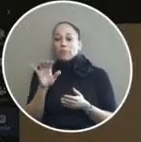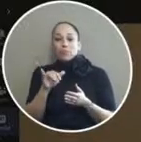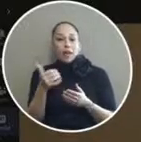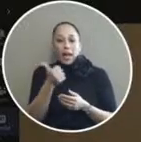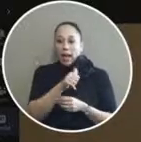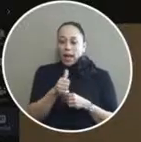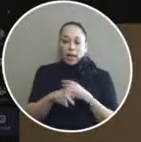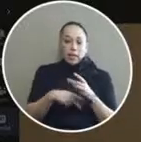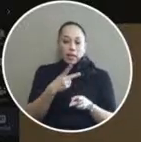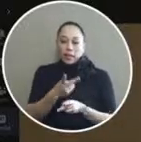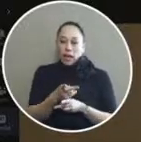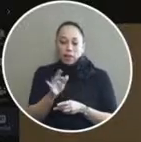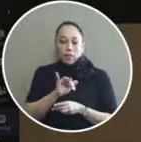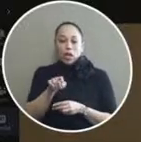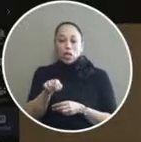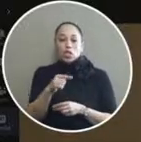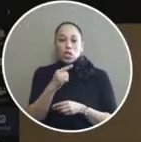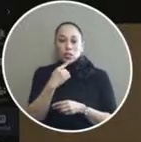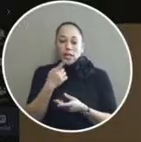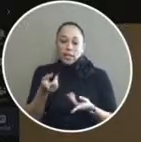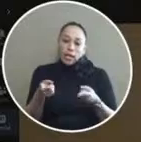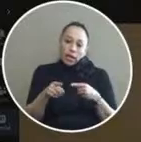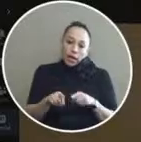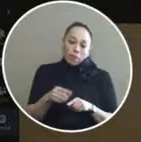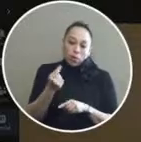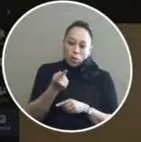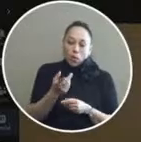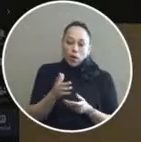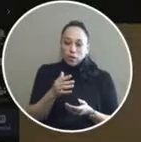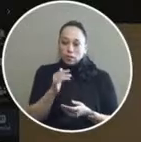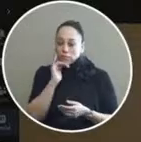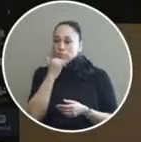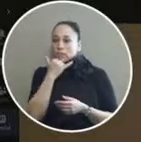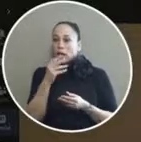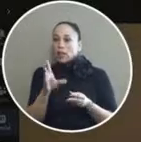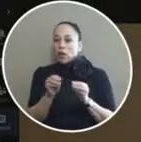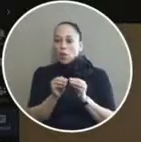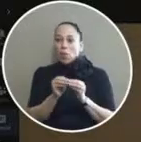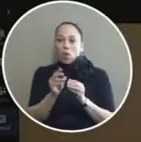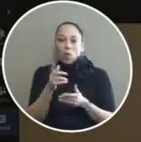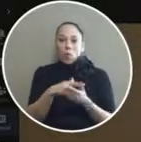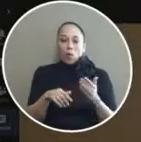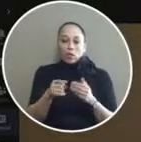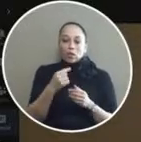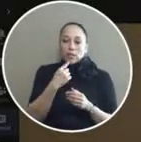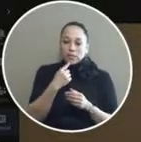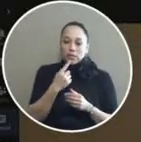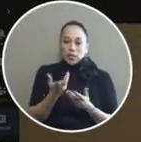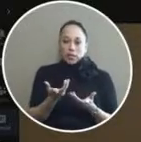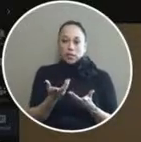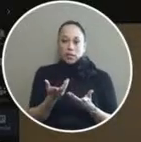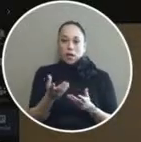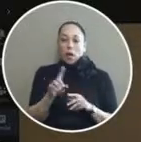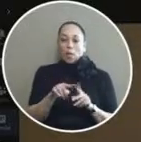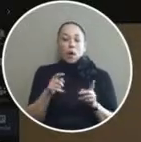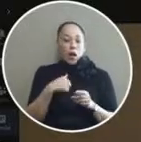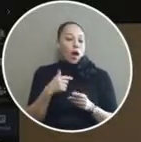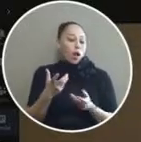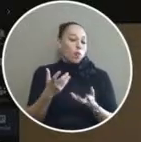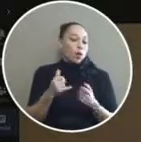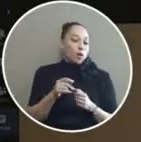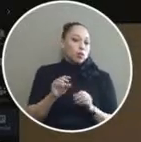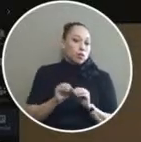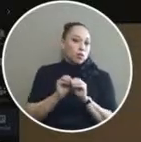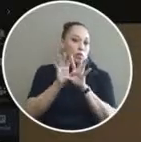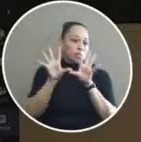any kind of fashion like you described that happened in that one incident, unless there's more incidents than the one you just sent me via text. But I just want to